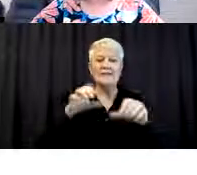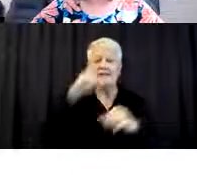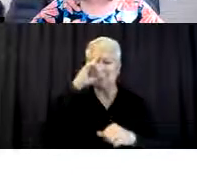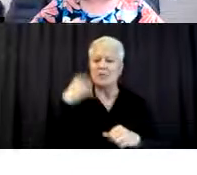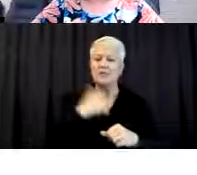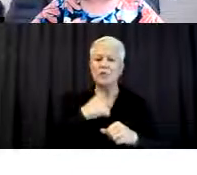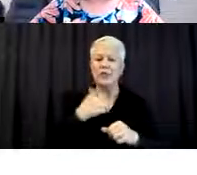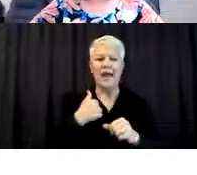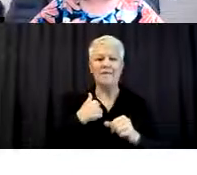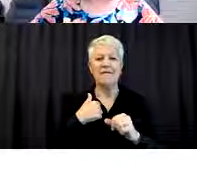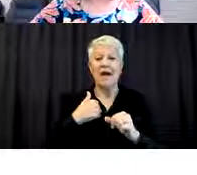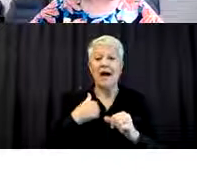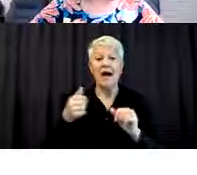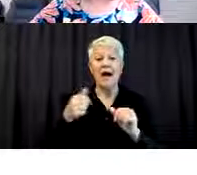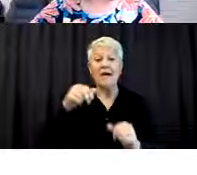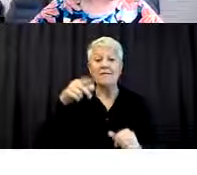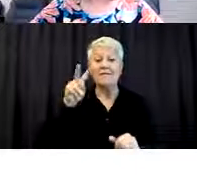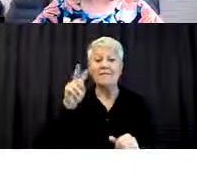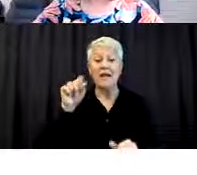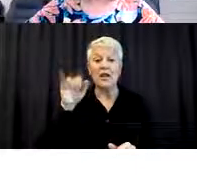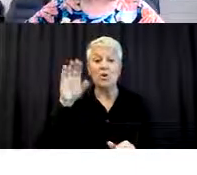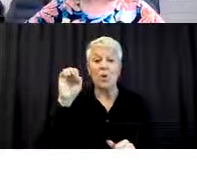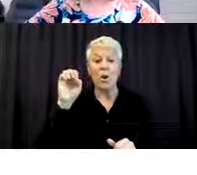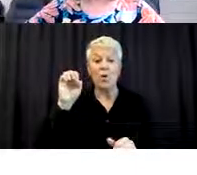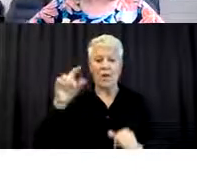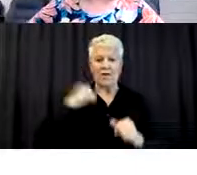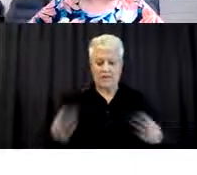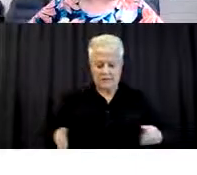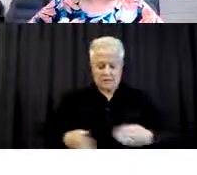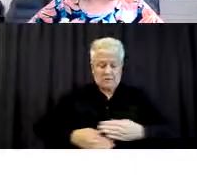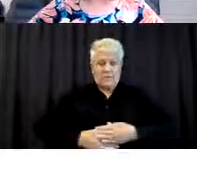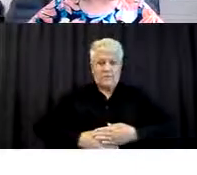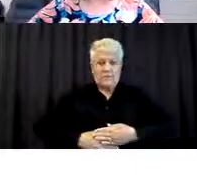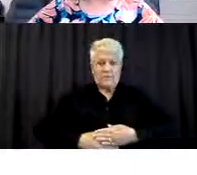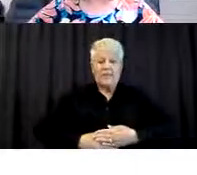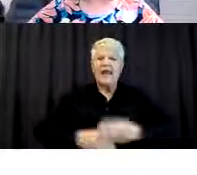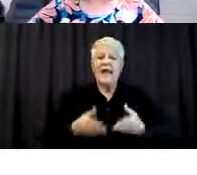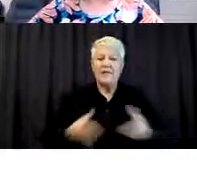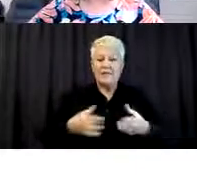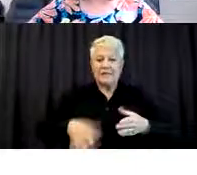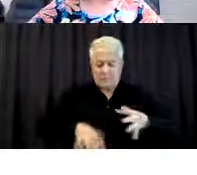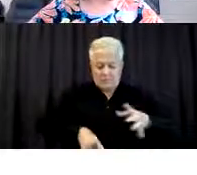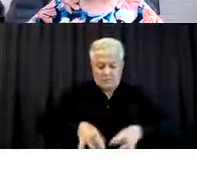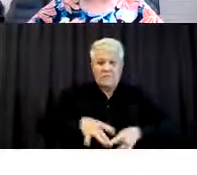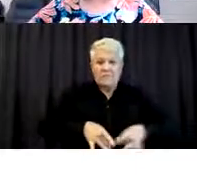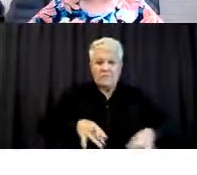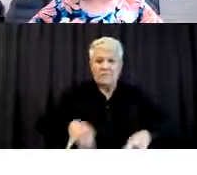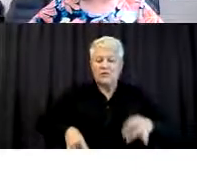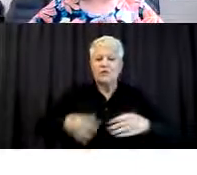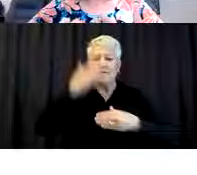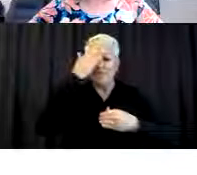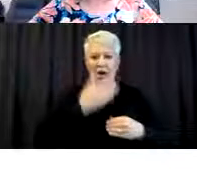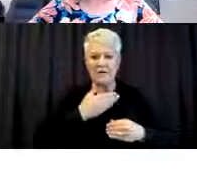of Velcro that goes across the child's tummy basically, and things can be anchored onto the front,